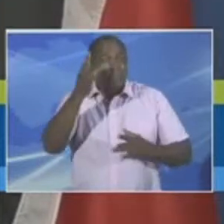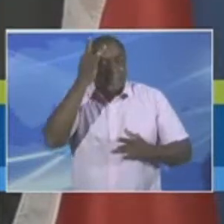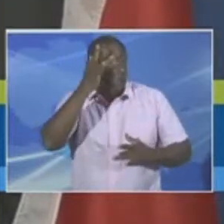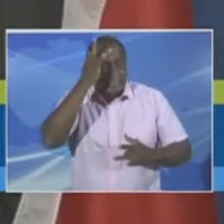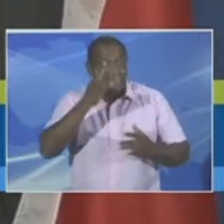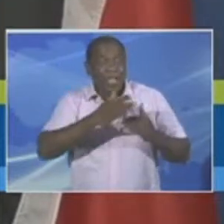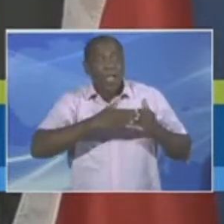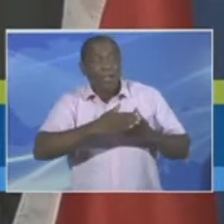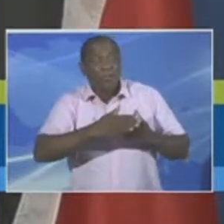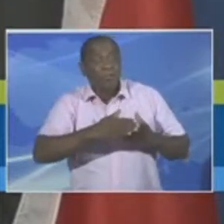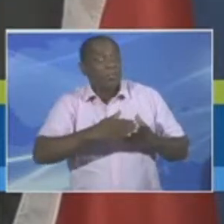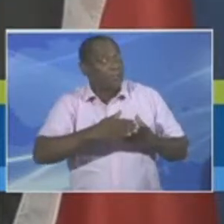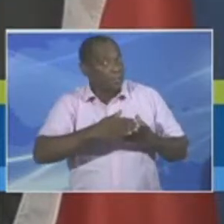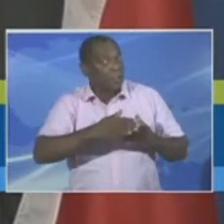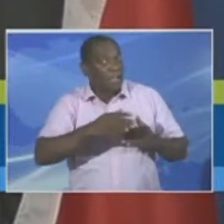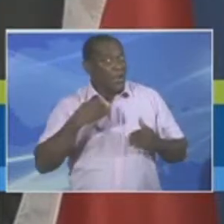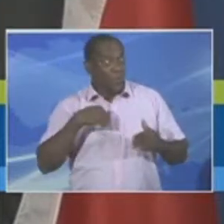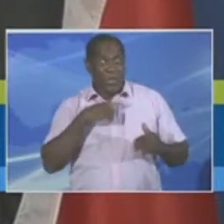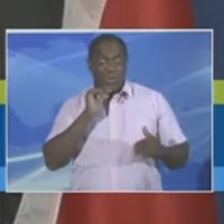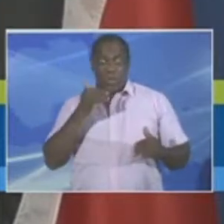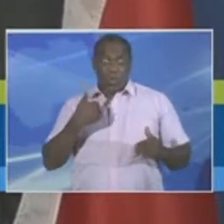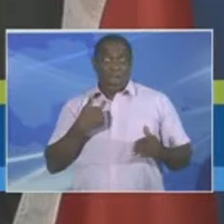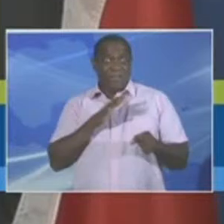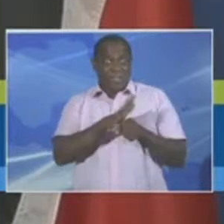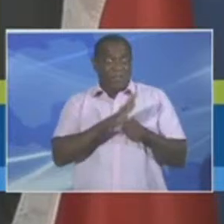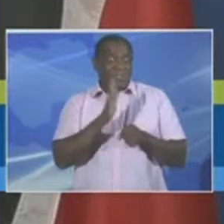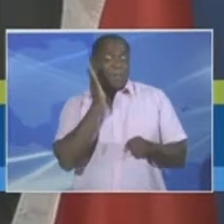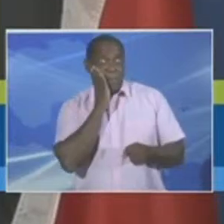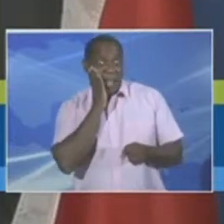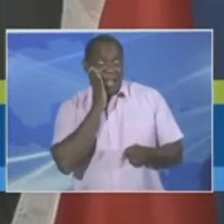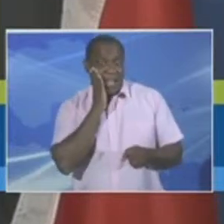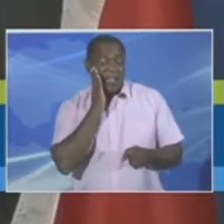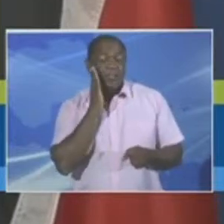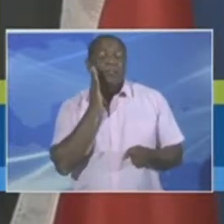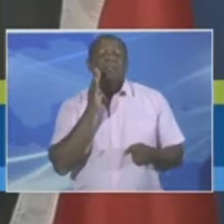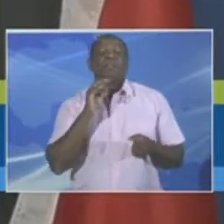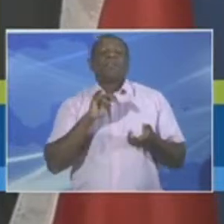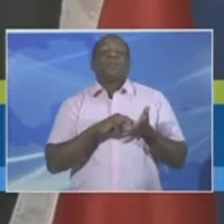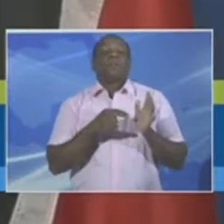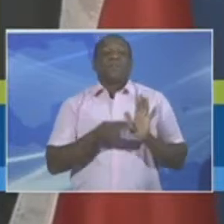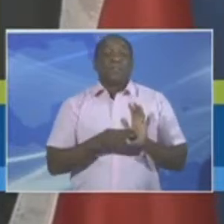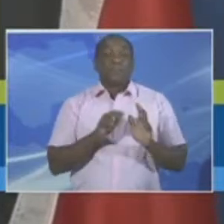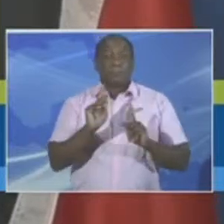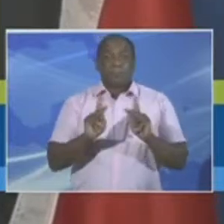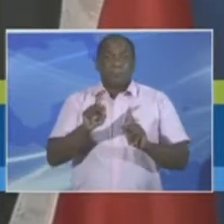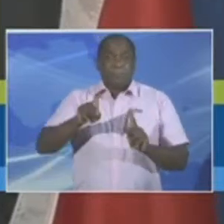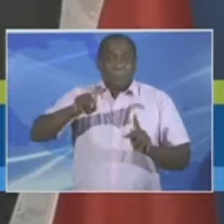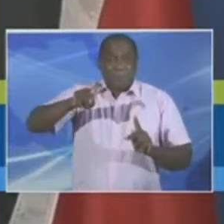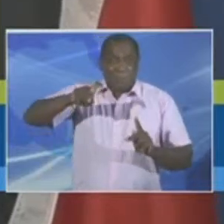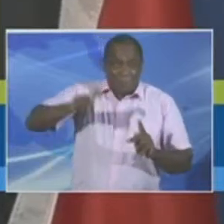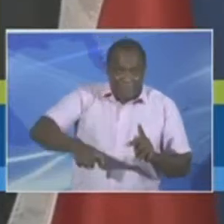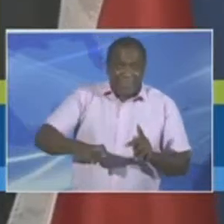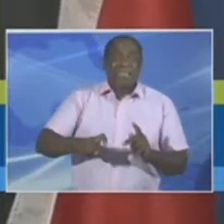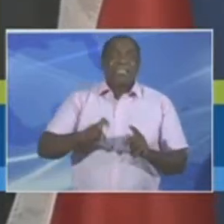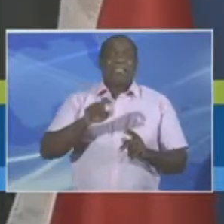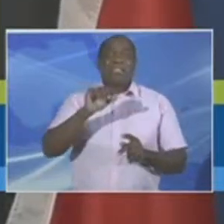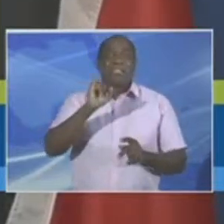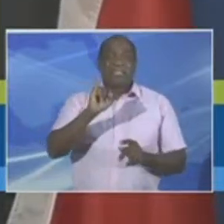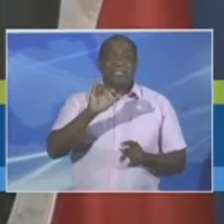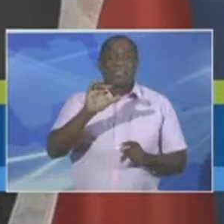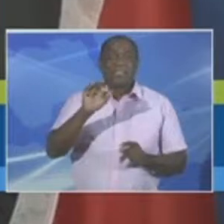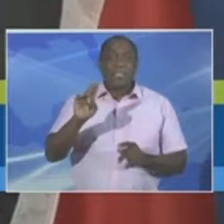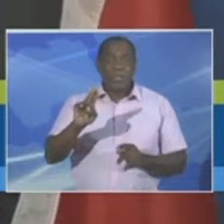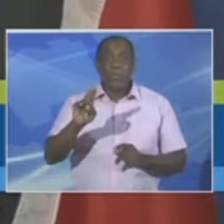situation, we were at the stage where people requiring intensive care would have been in the corridors of